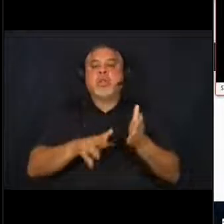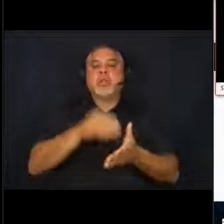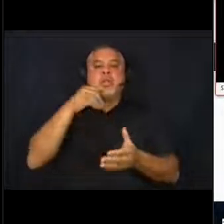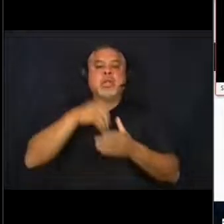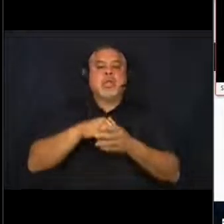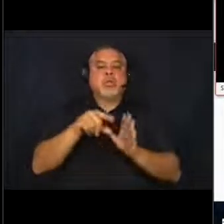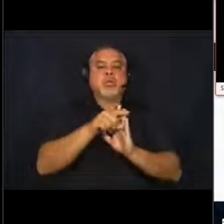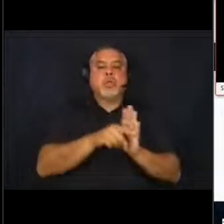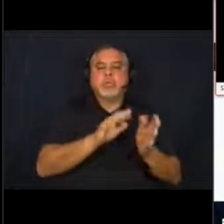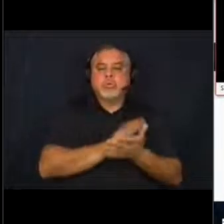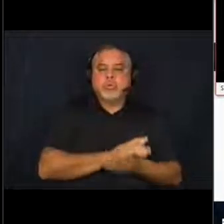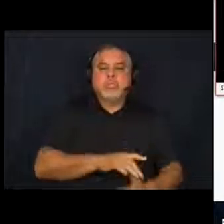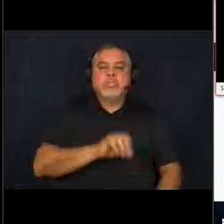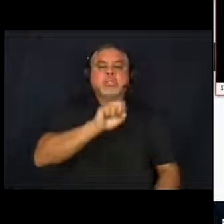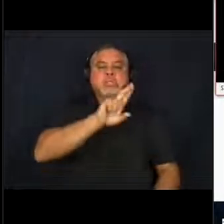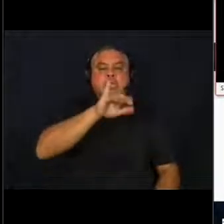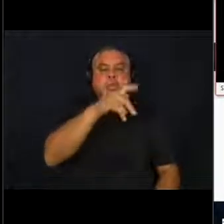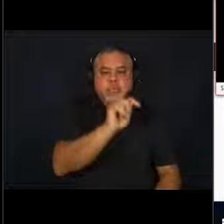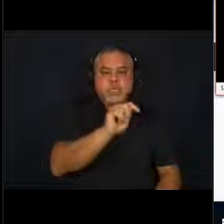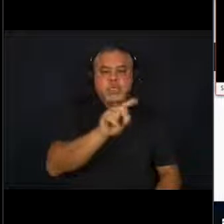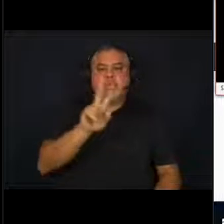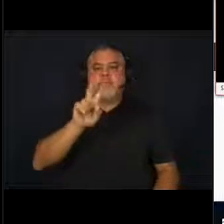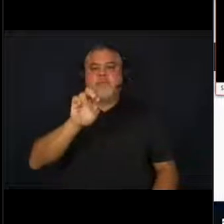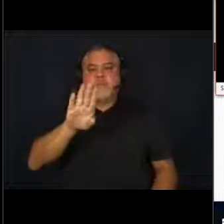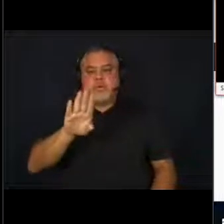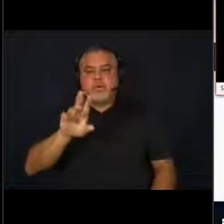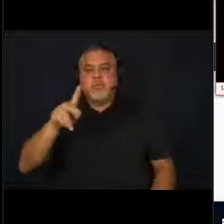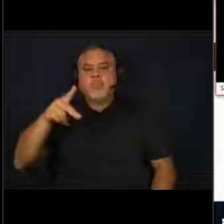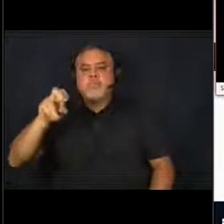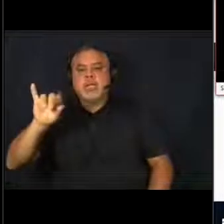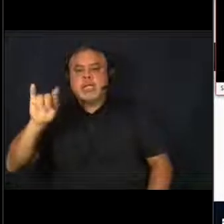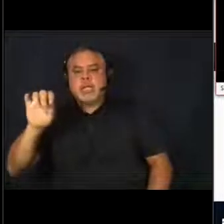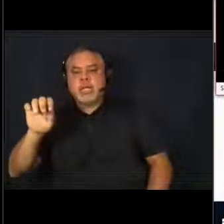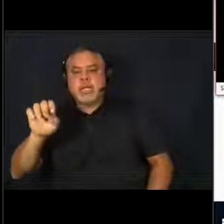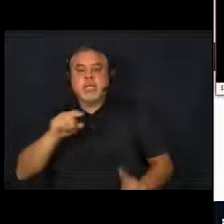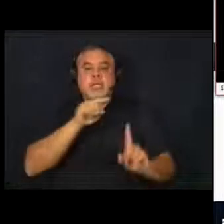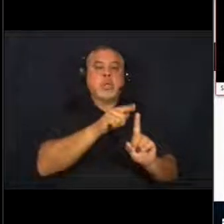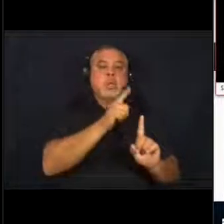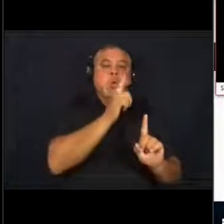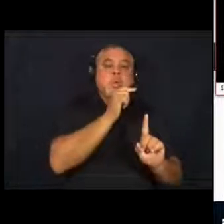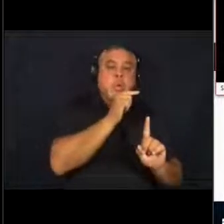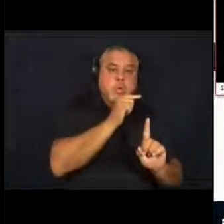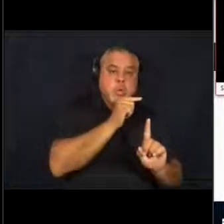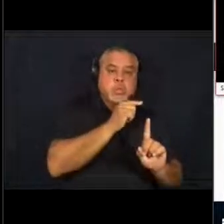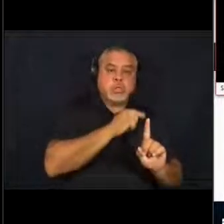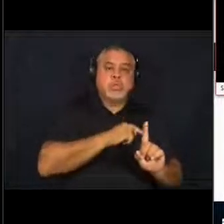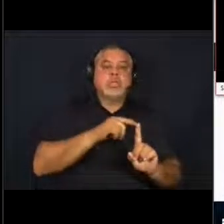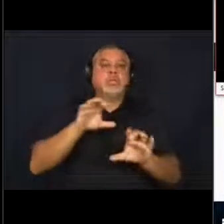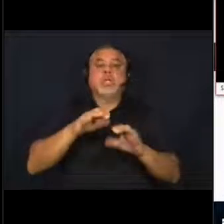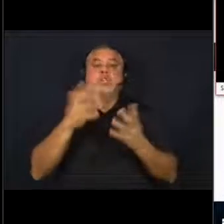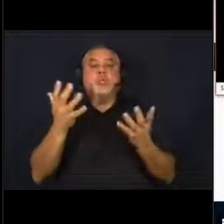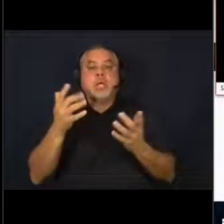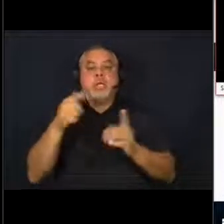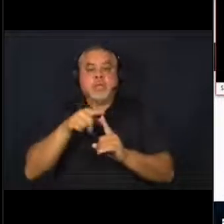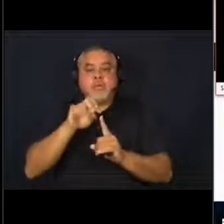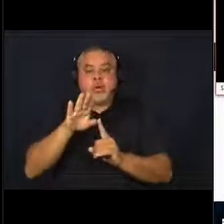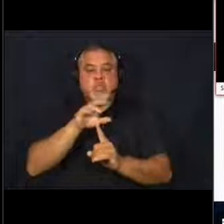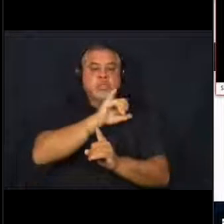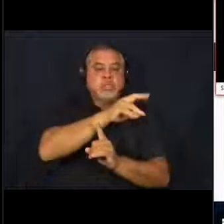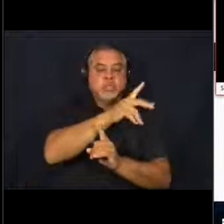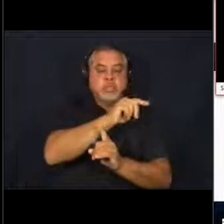Subject, verb, predicate. Who, being the subject, does what is the verb, and to what